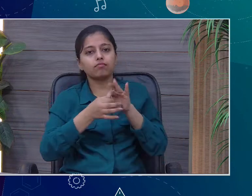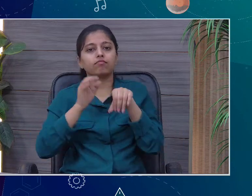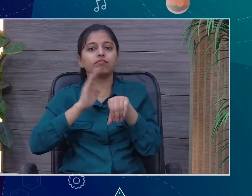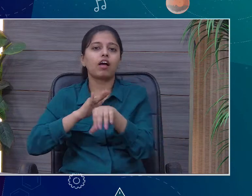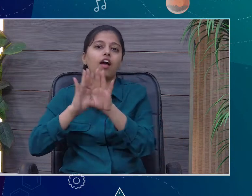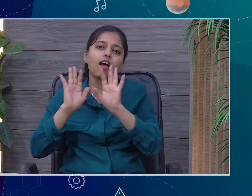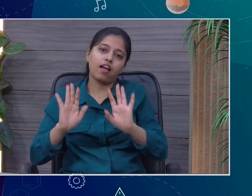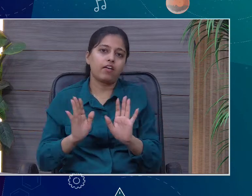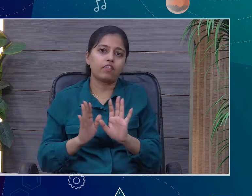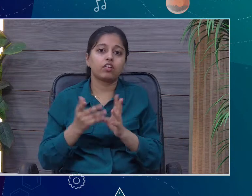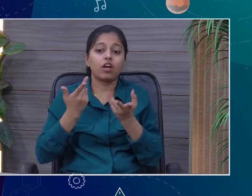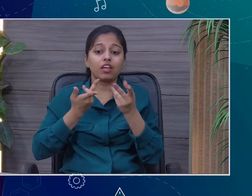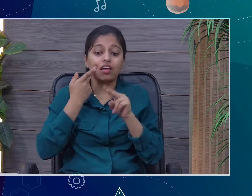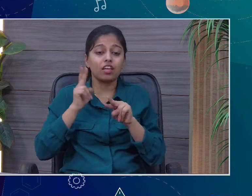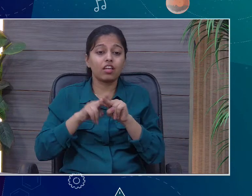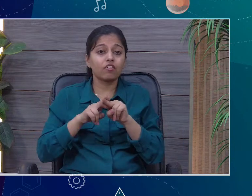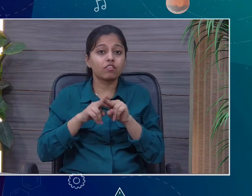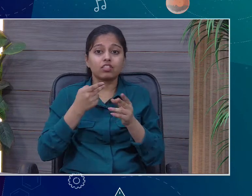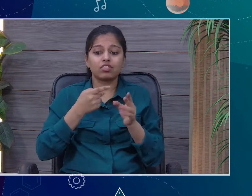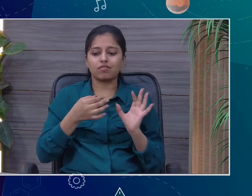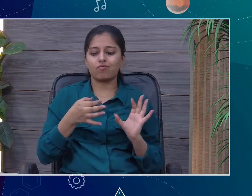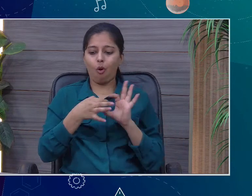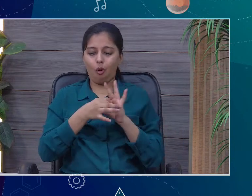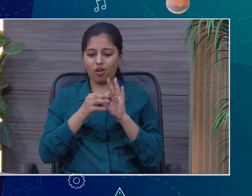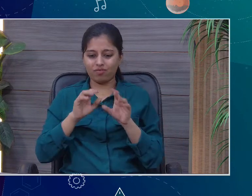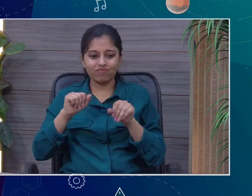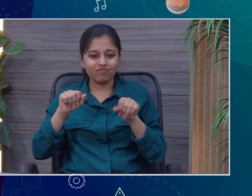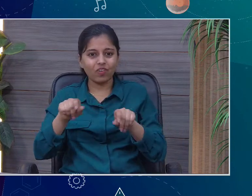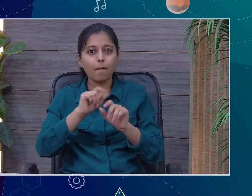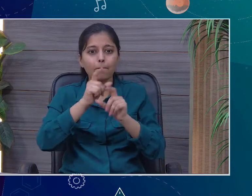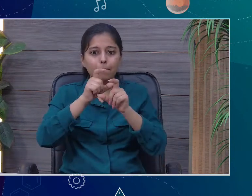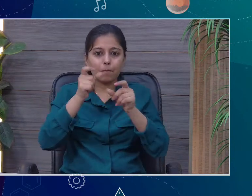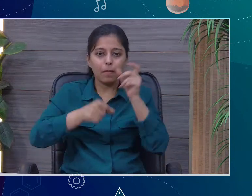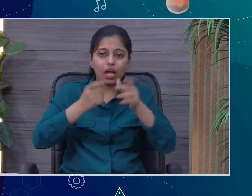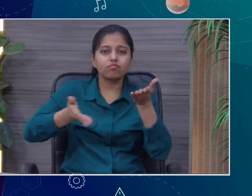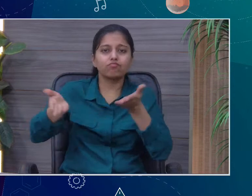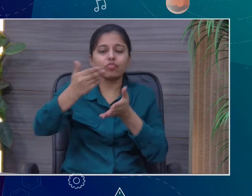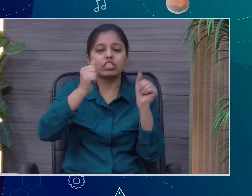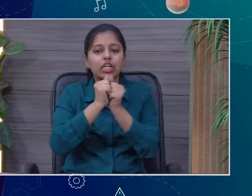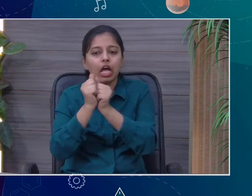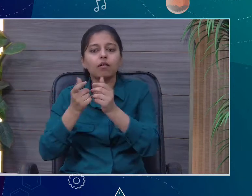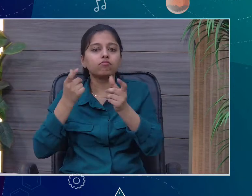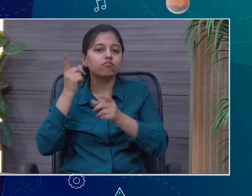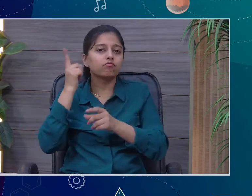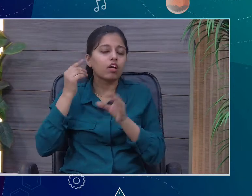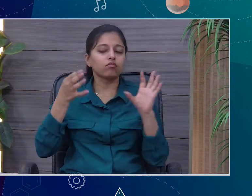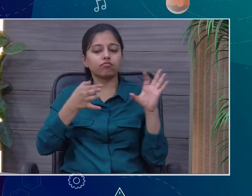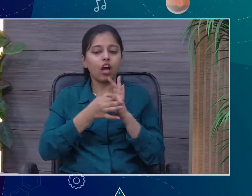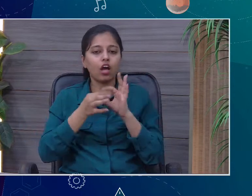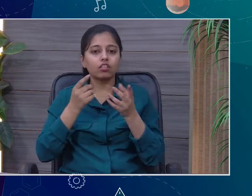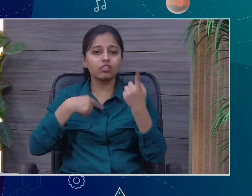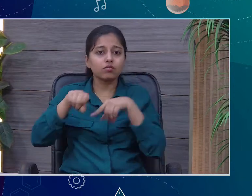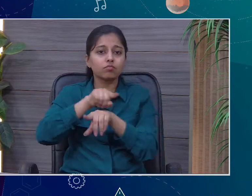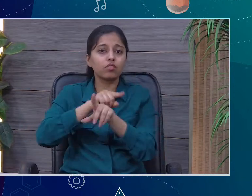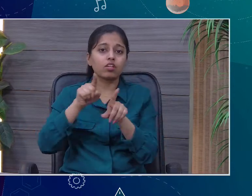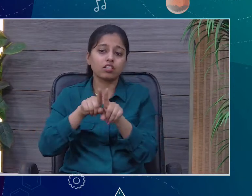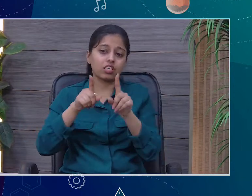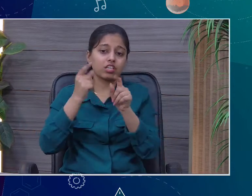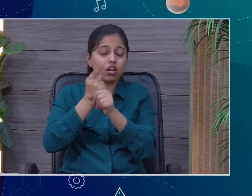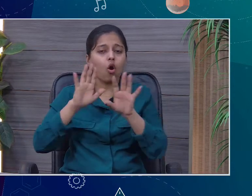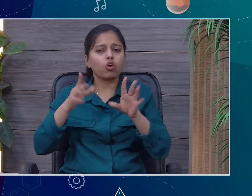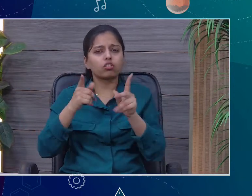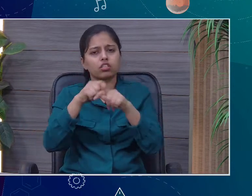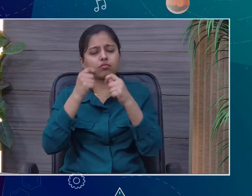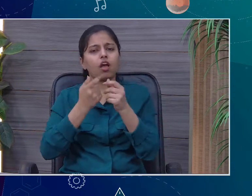when they are connected with their buddies or their peers, they understand. Their peers also help them.